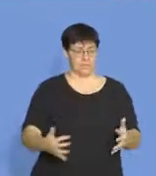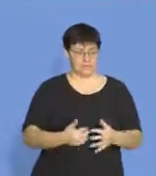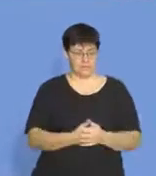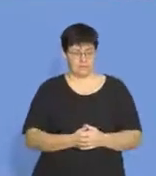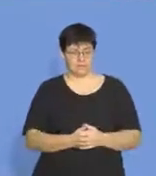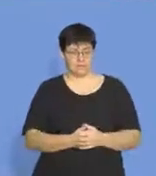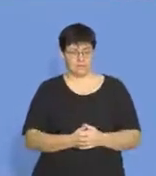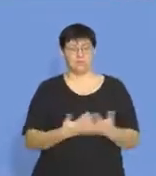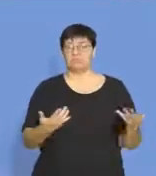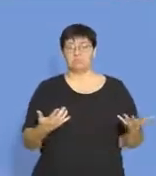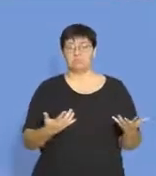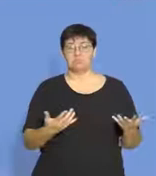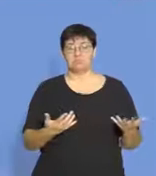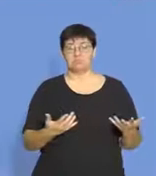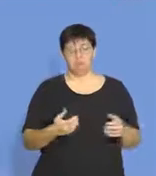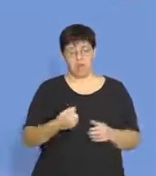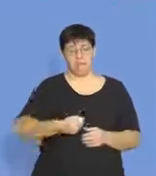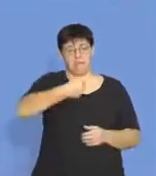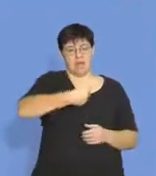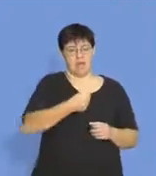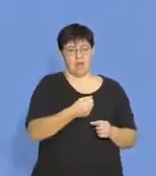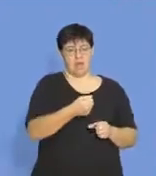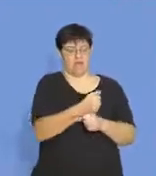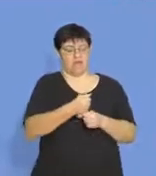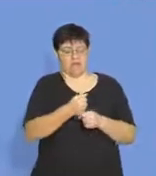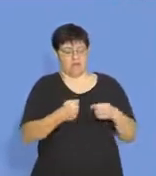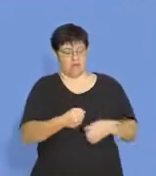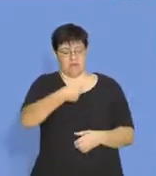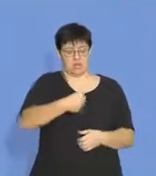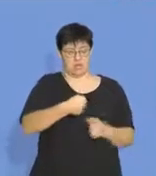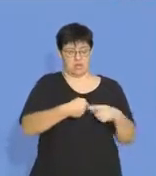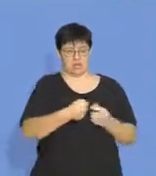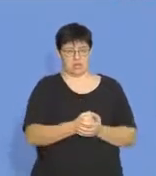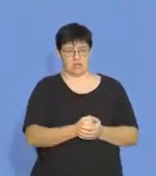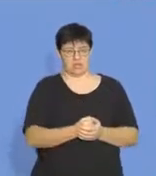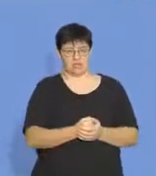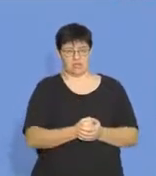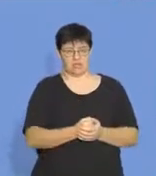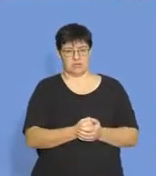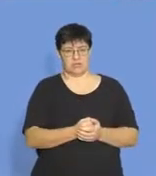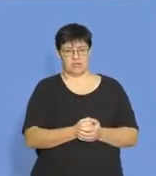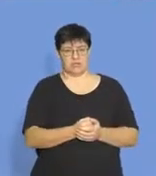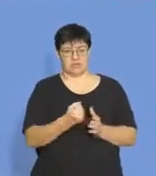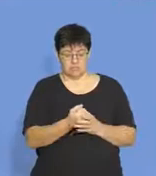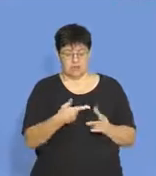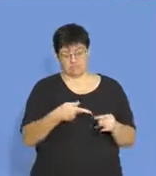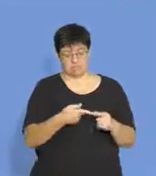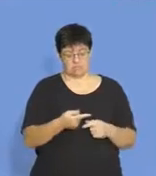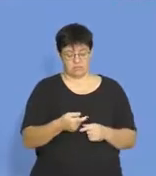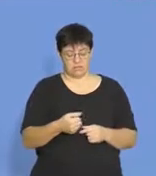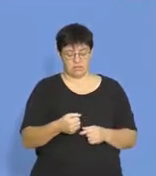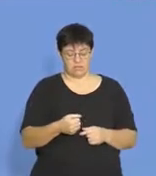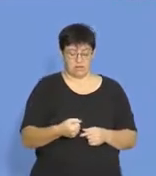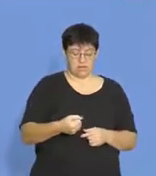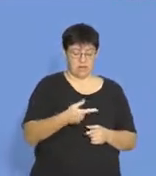this. You can even think about a mug. If I say a mug can hold 10 grams of sugar,